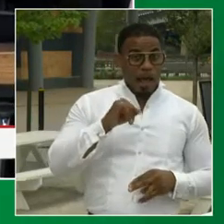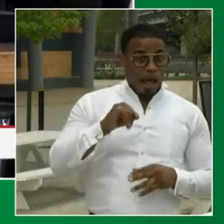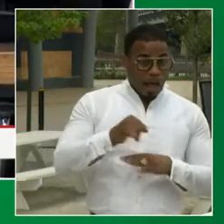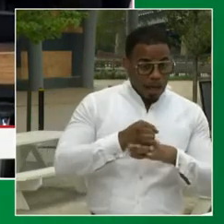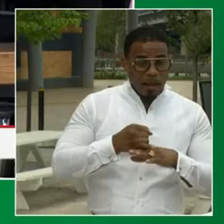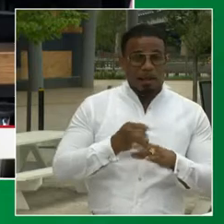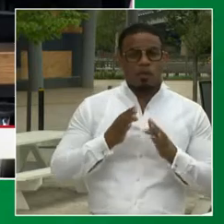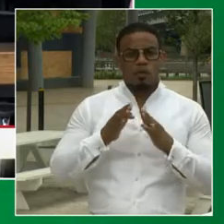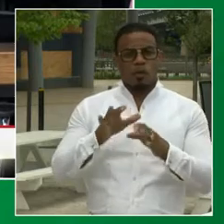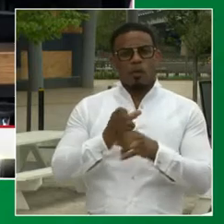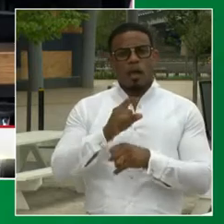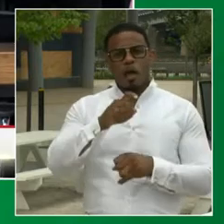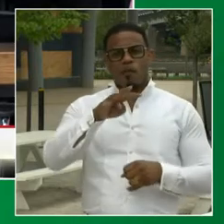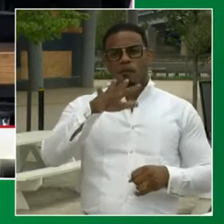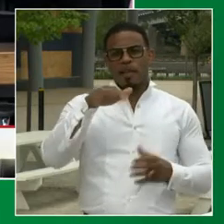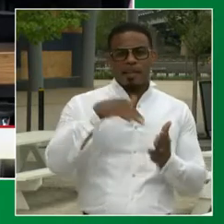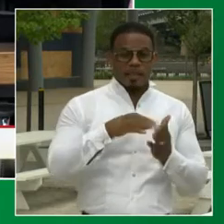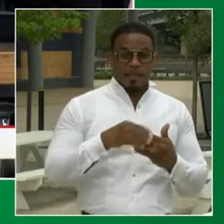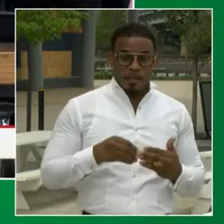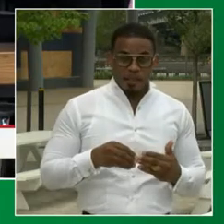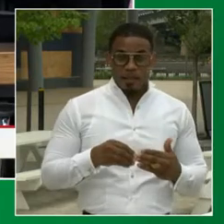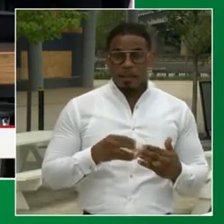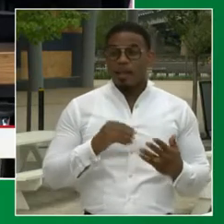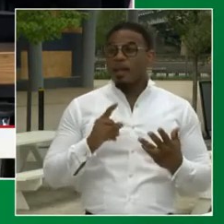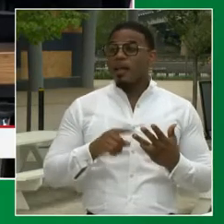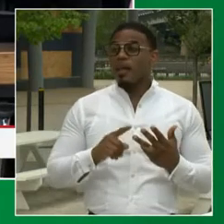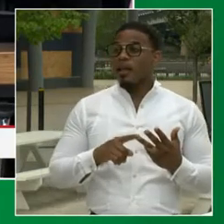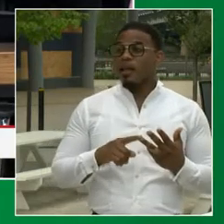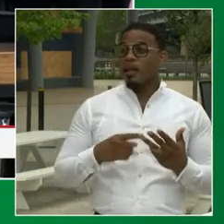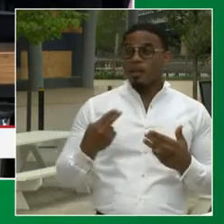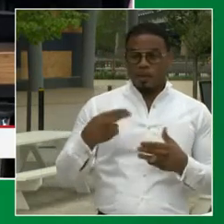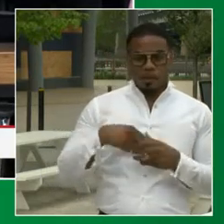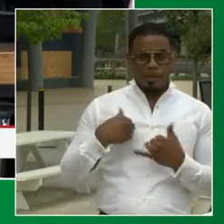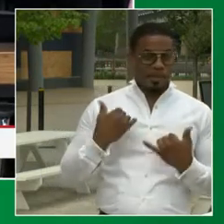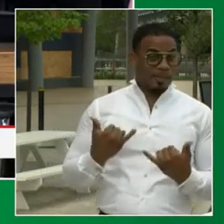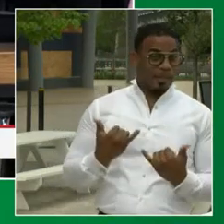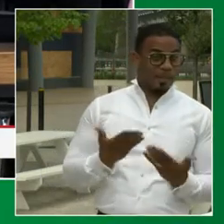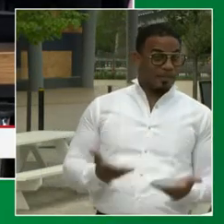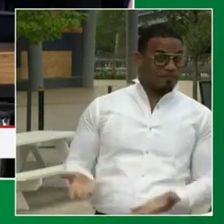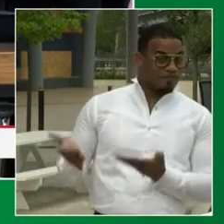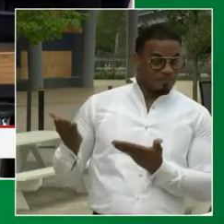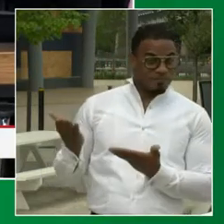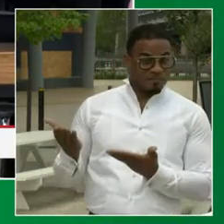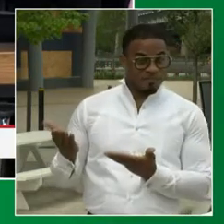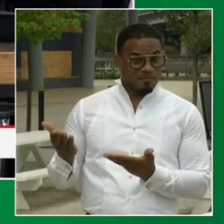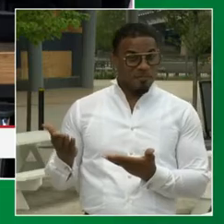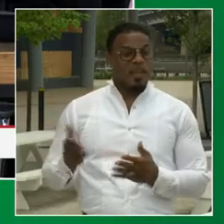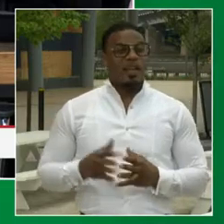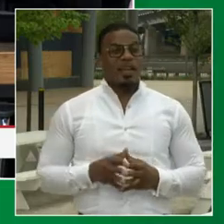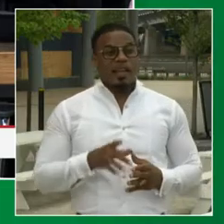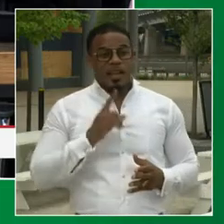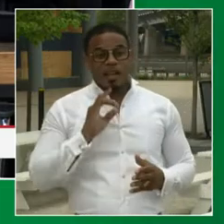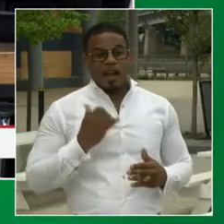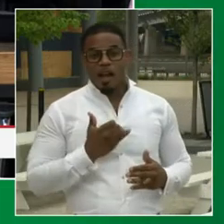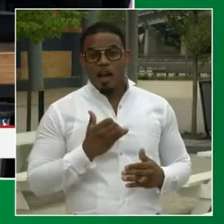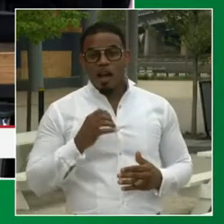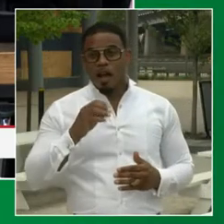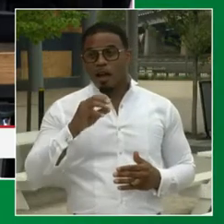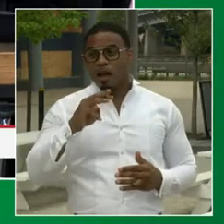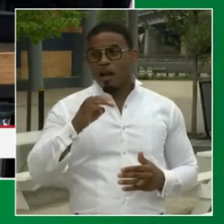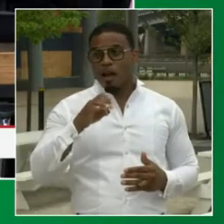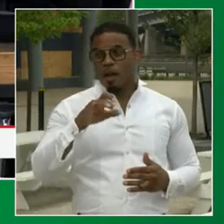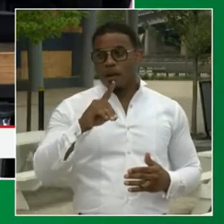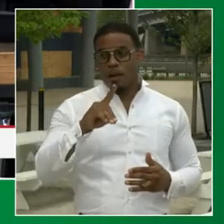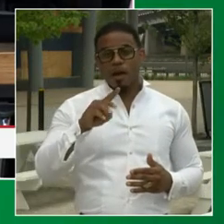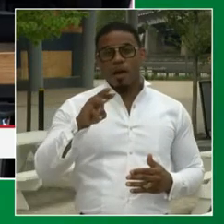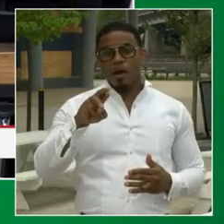corridor, and they received $145,000. And joining me today, to my side, is our Rahama Wright,